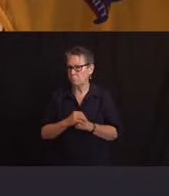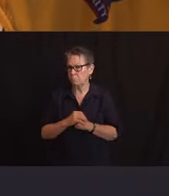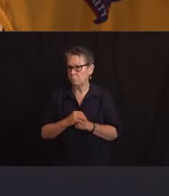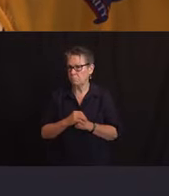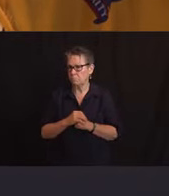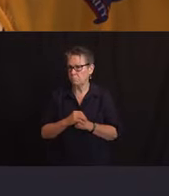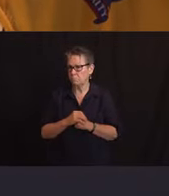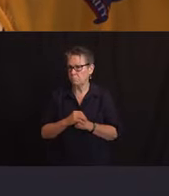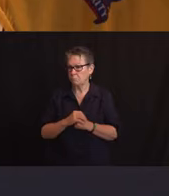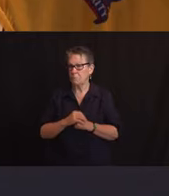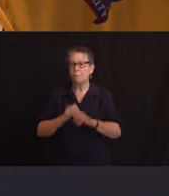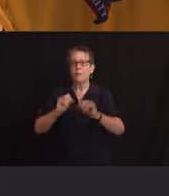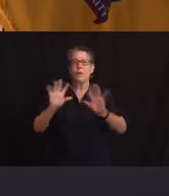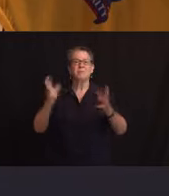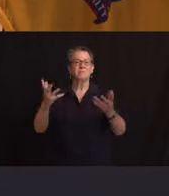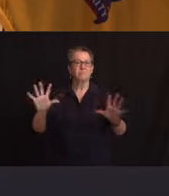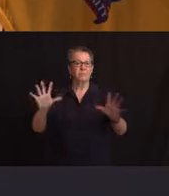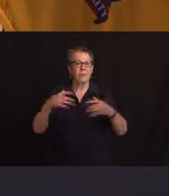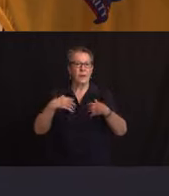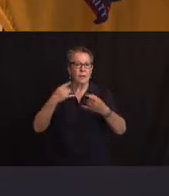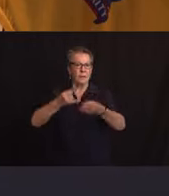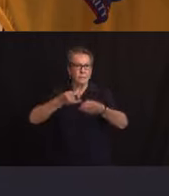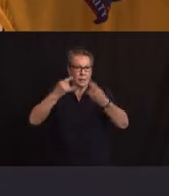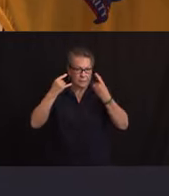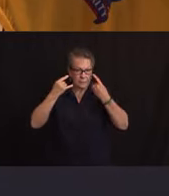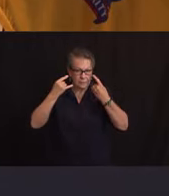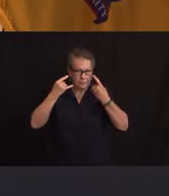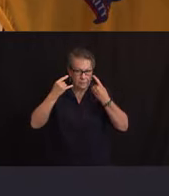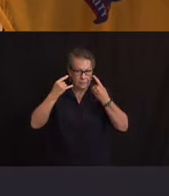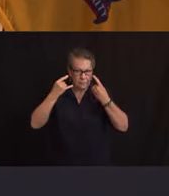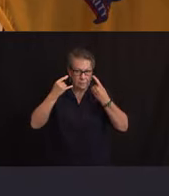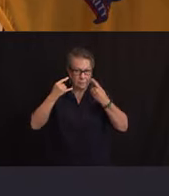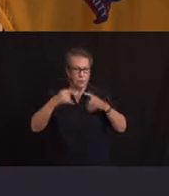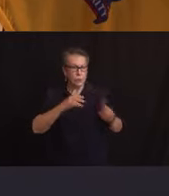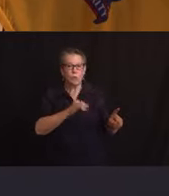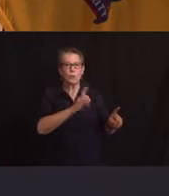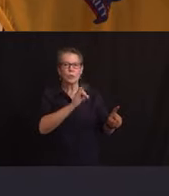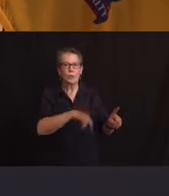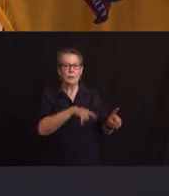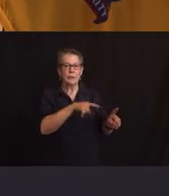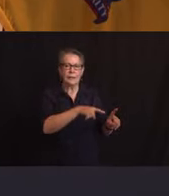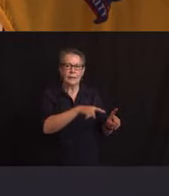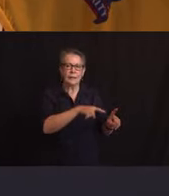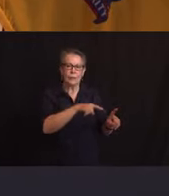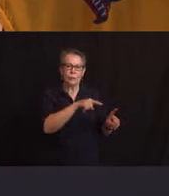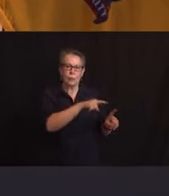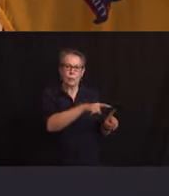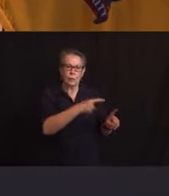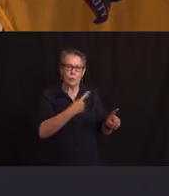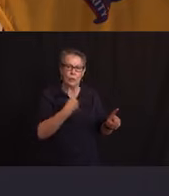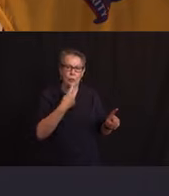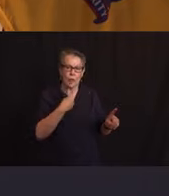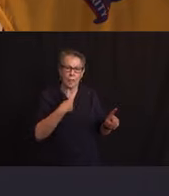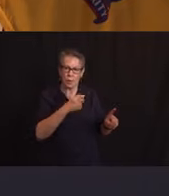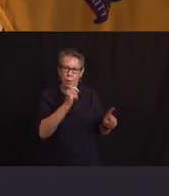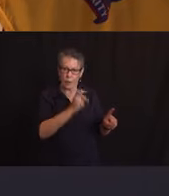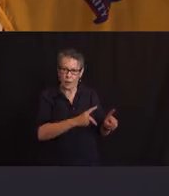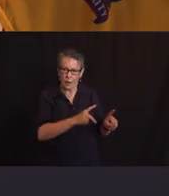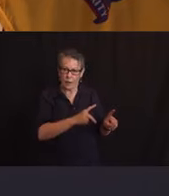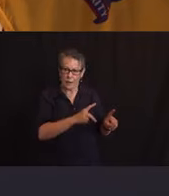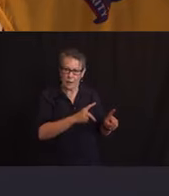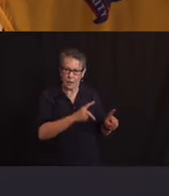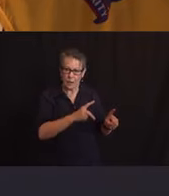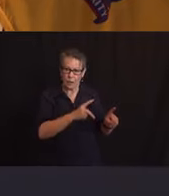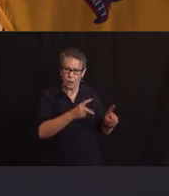With that, I'm going to mask up, Judy. I'm going to take the step, Judy, I have to get your blessing on this. 2 weeks from when I'm fully vaccinated, I'm going back to